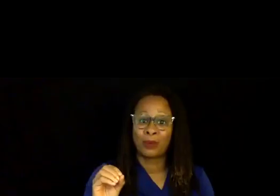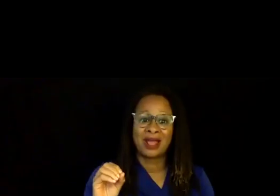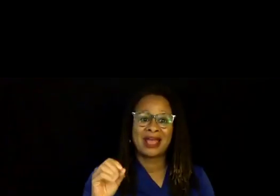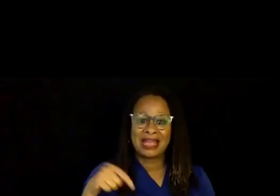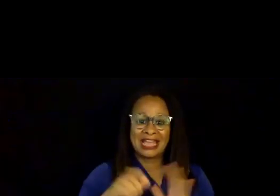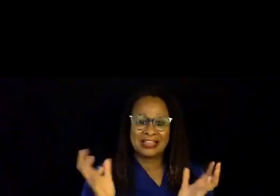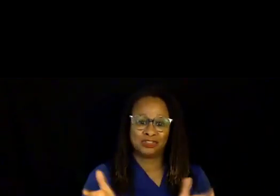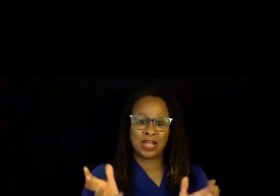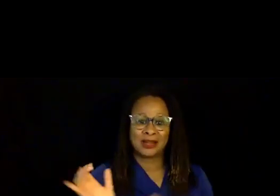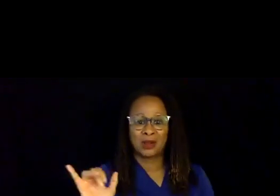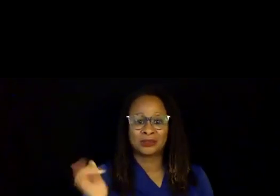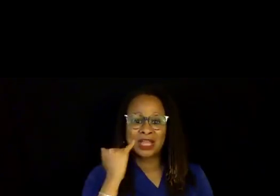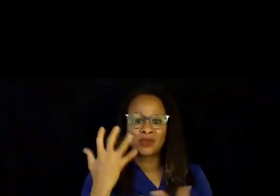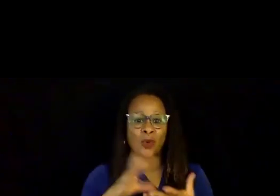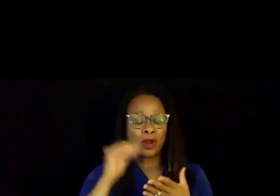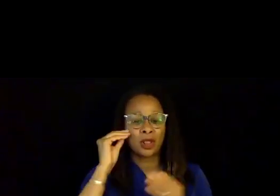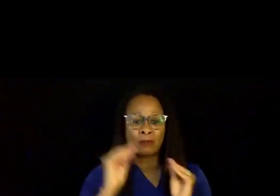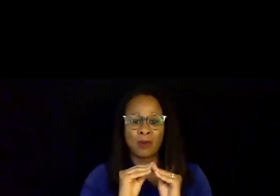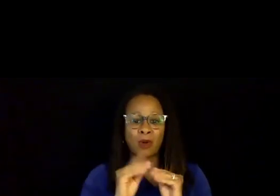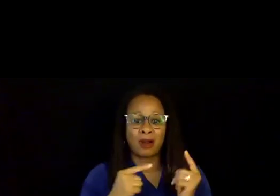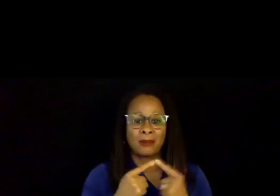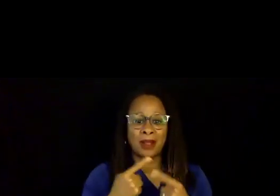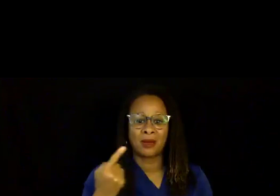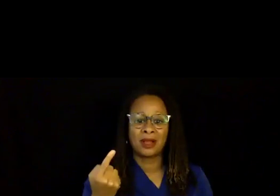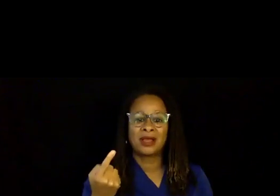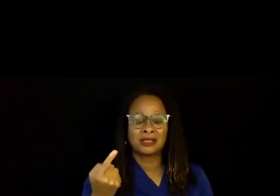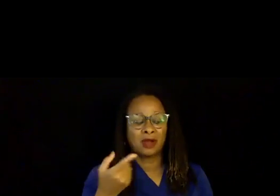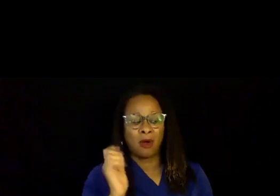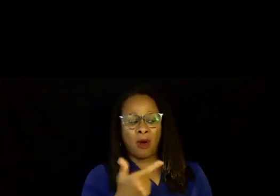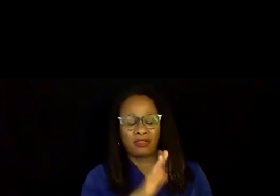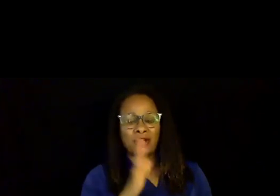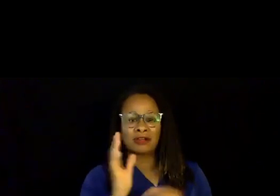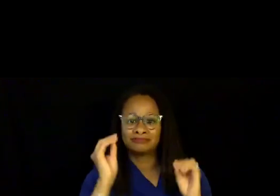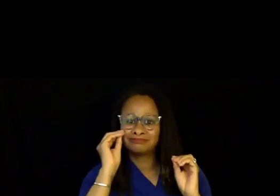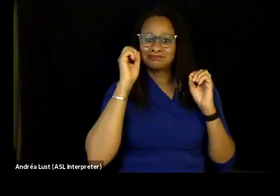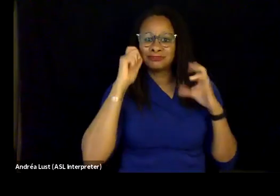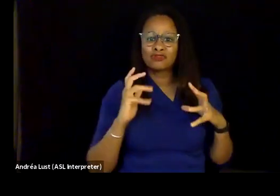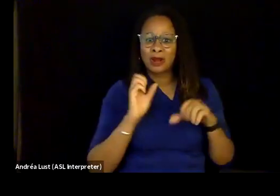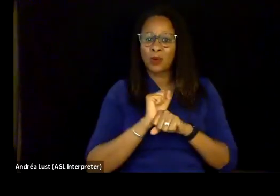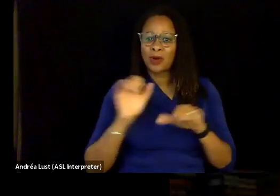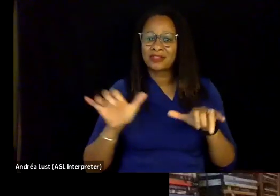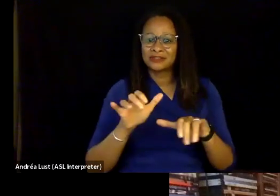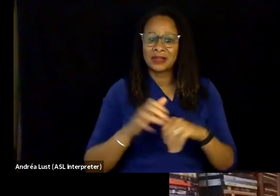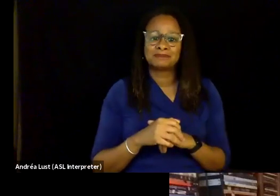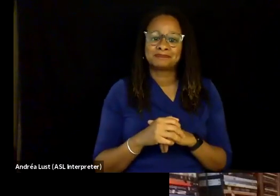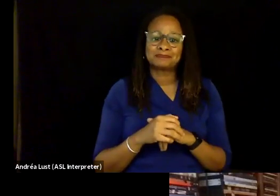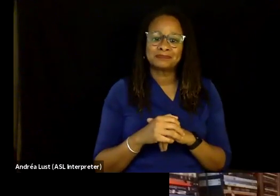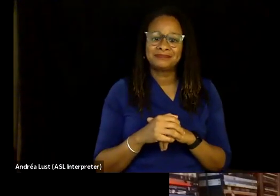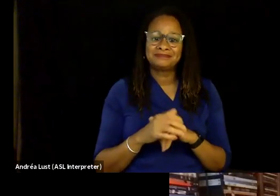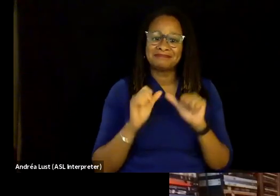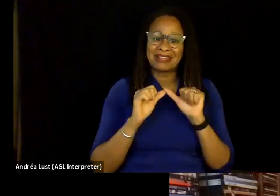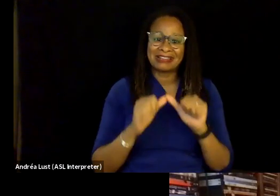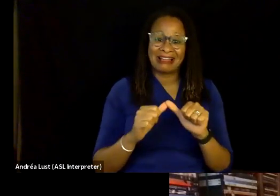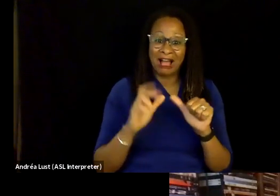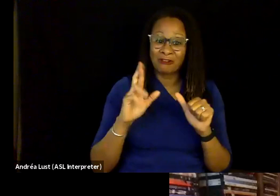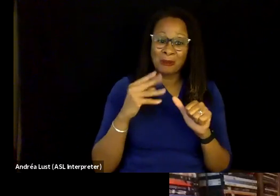the chat if you want to learn more and learn more about all the incredible work that they've done. I'll keep going. There you